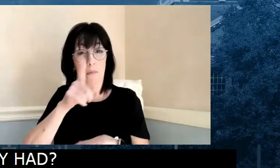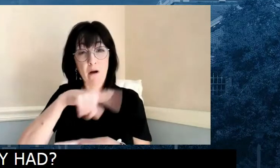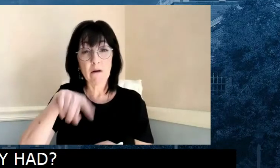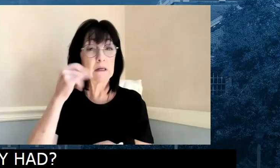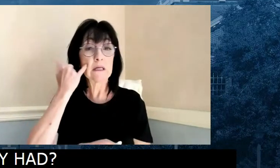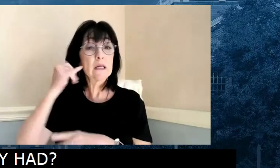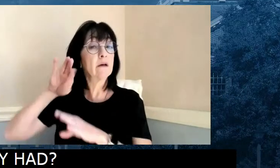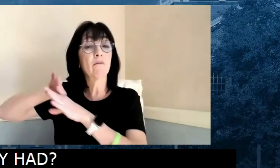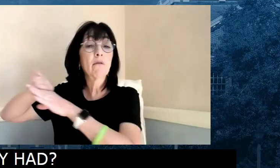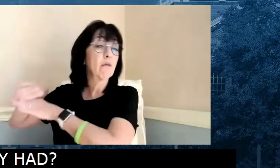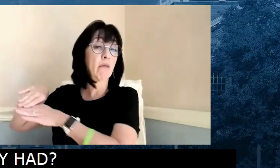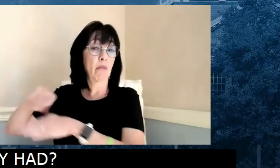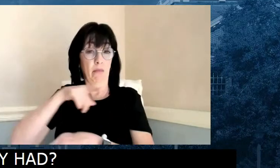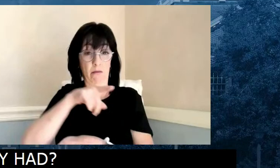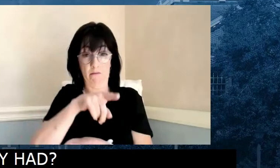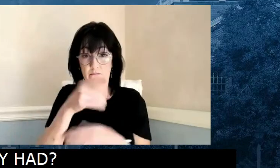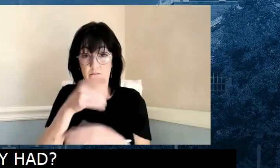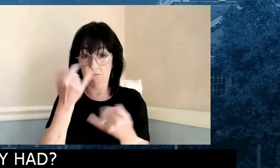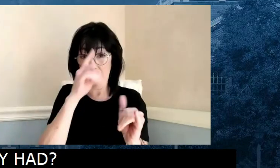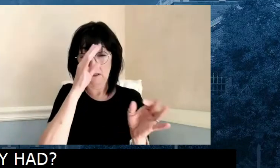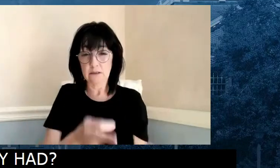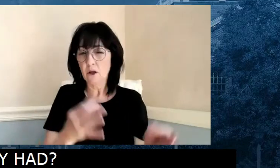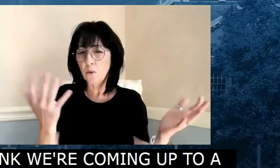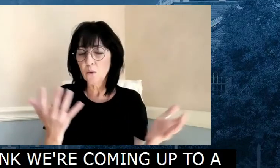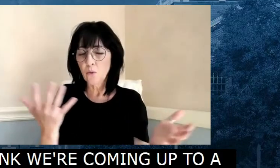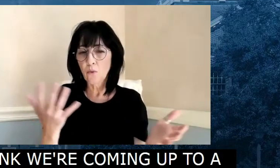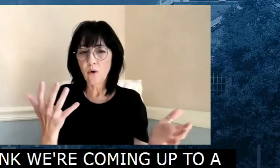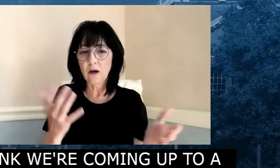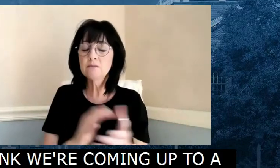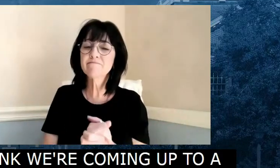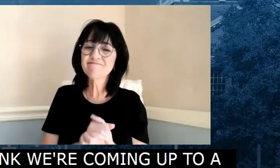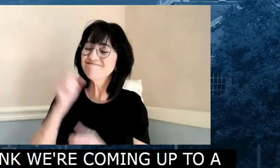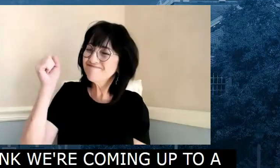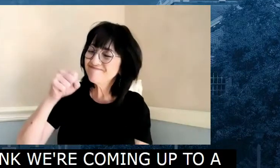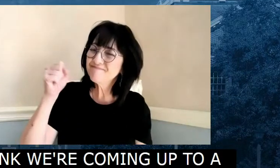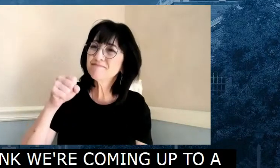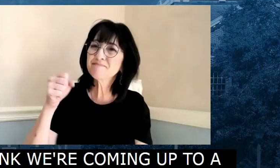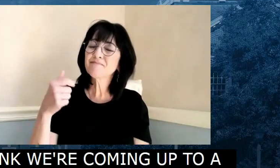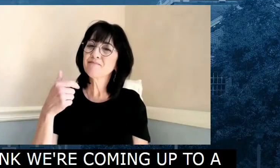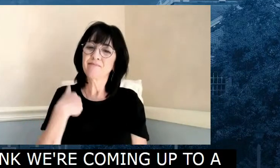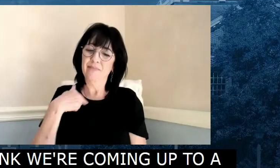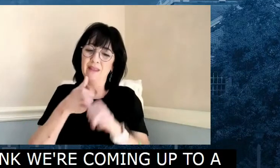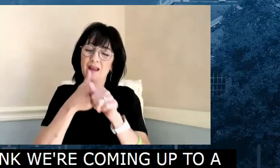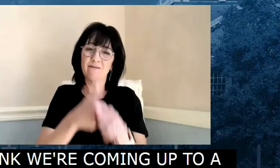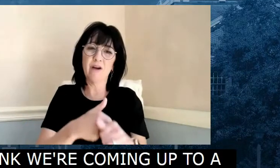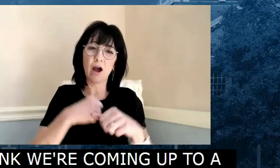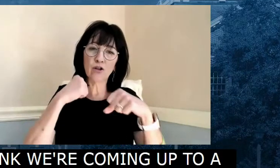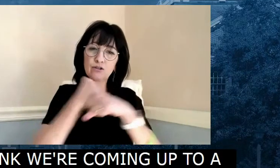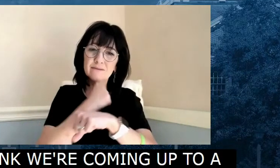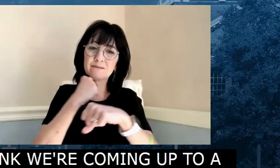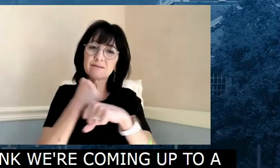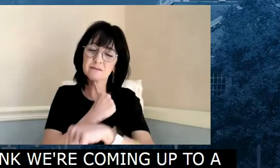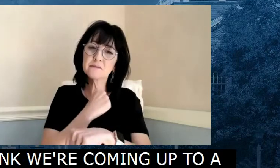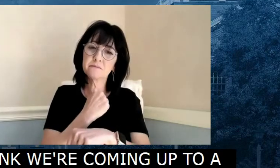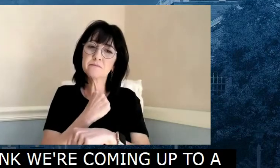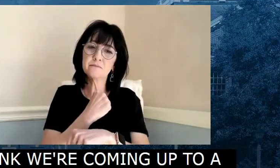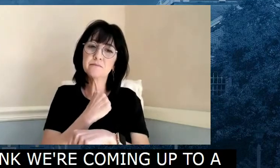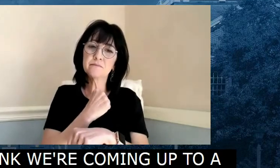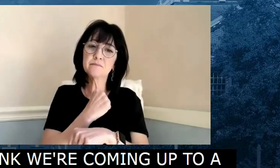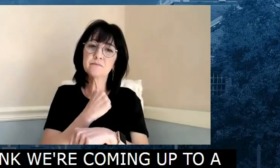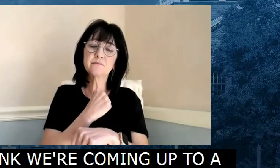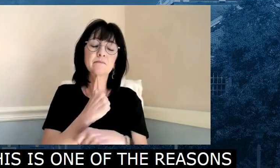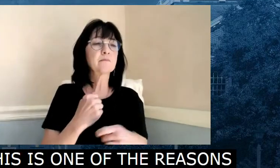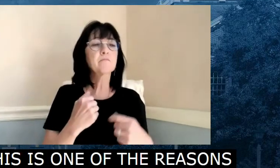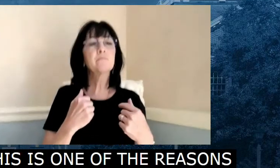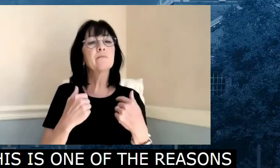where our data themselves, this is one of the reasons that gives me some level of comfort to make the